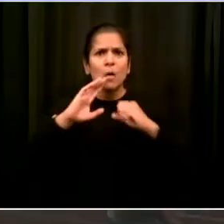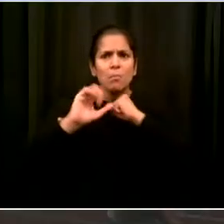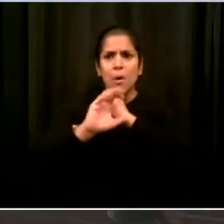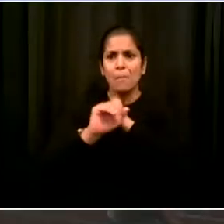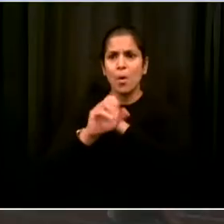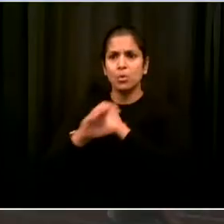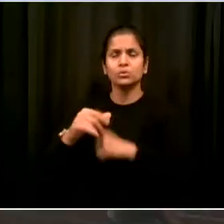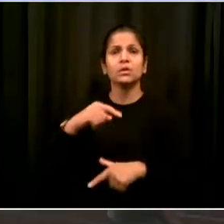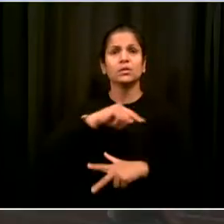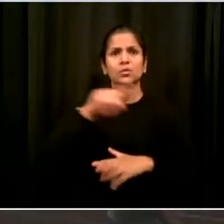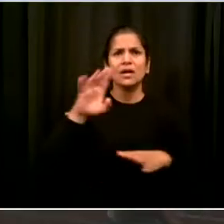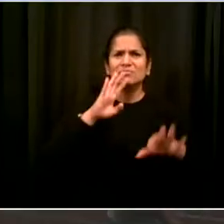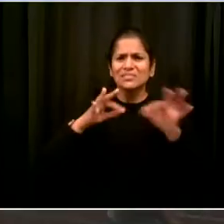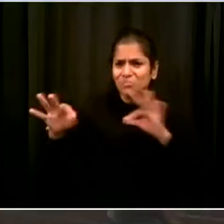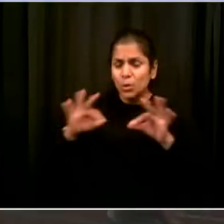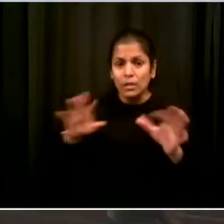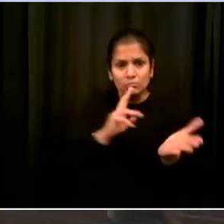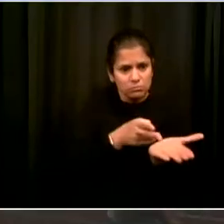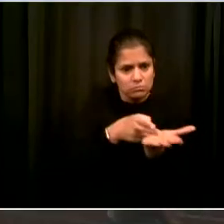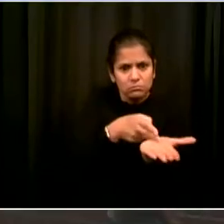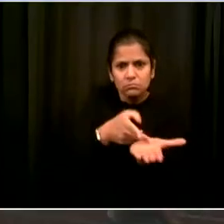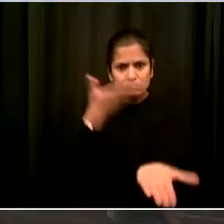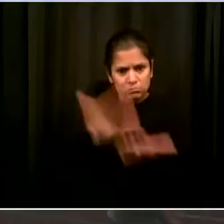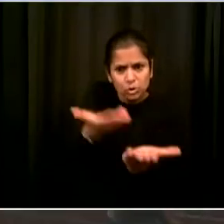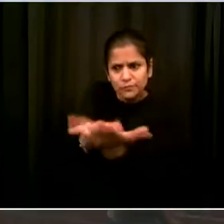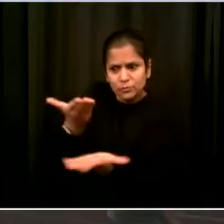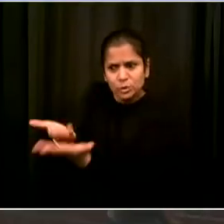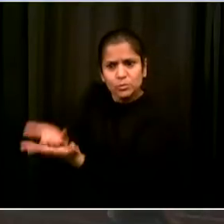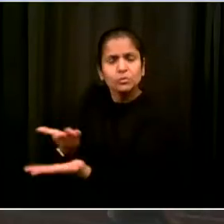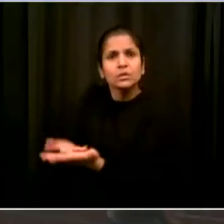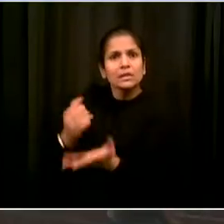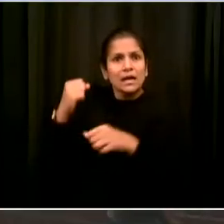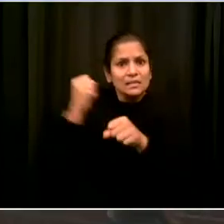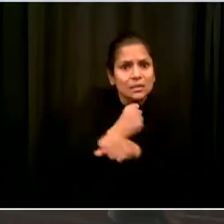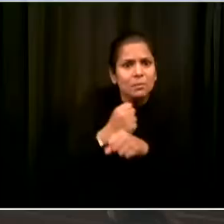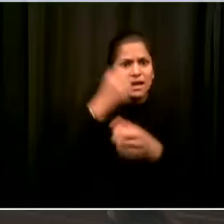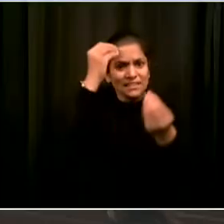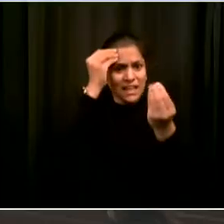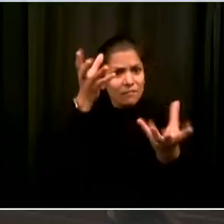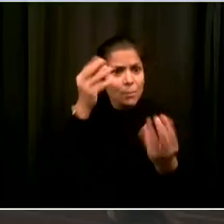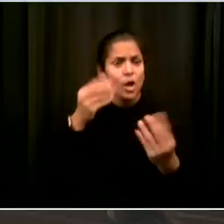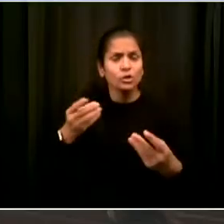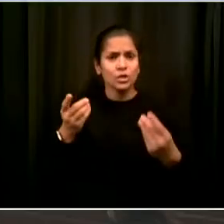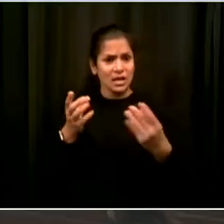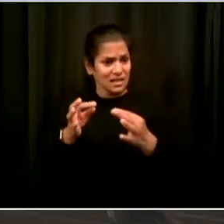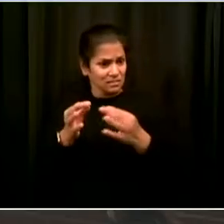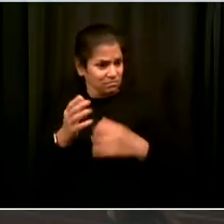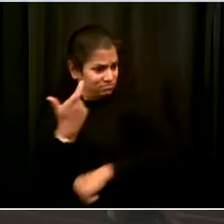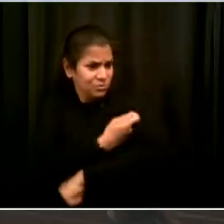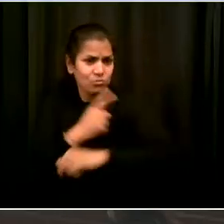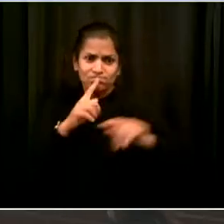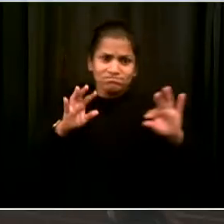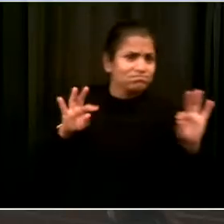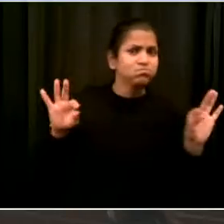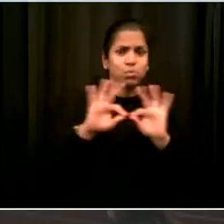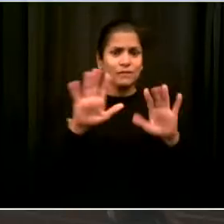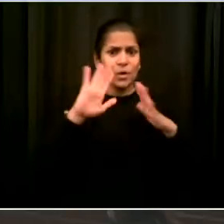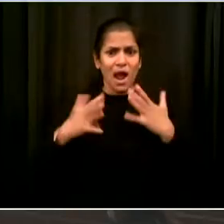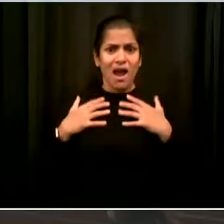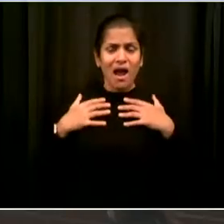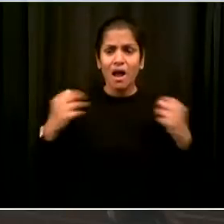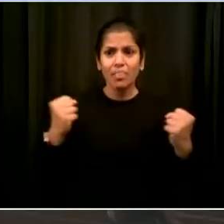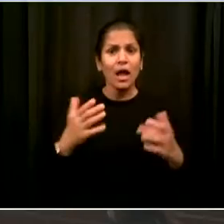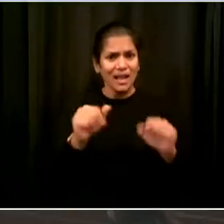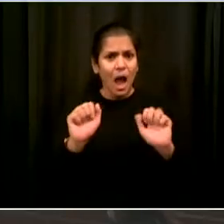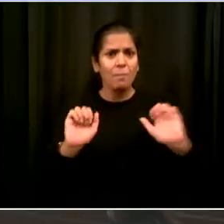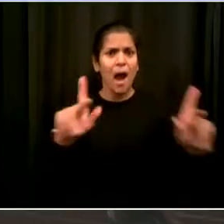to share information on vaccine planning and to provide opportunities for community members to raise questions and concerns. We're going to implement a train the